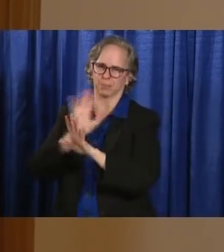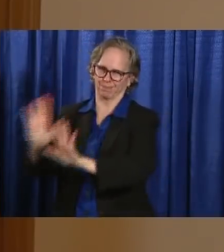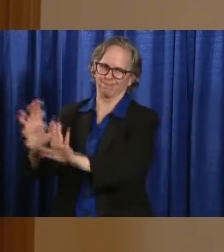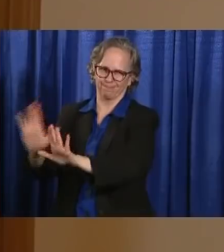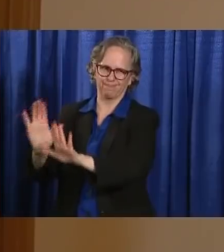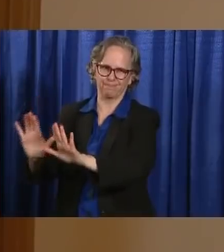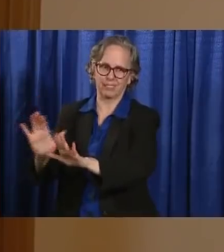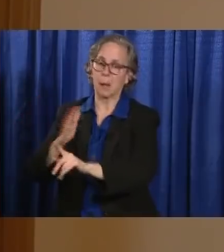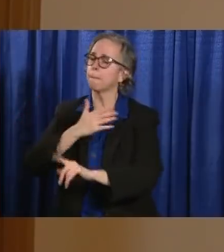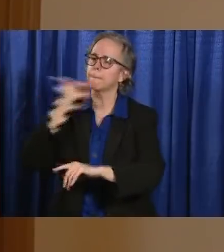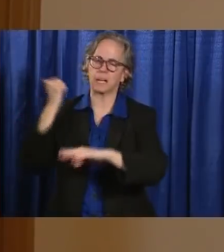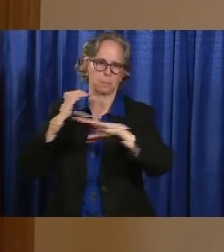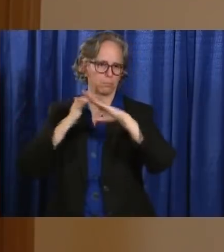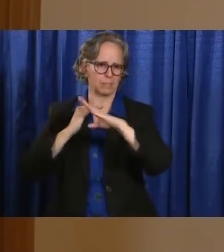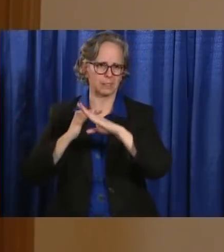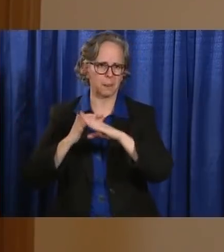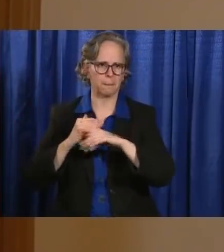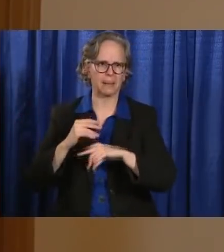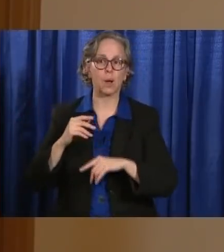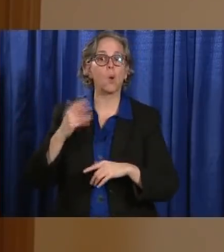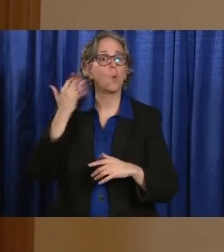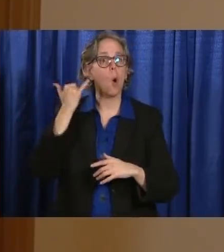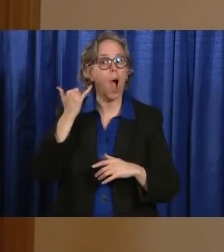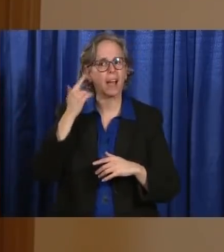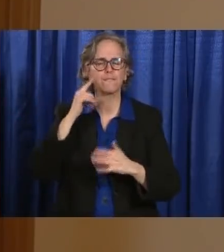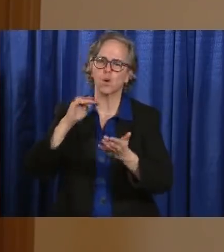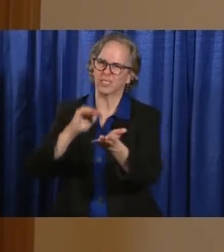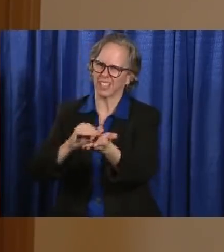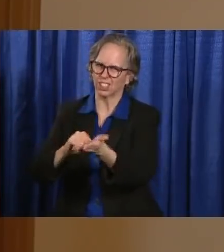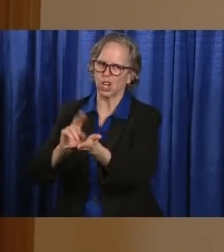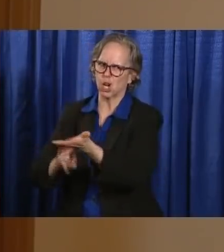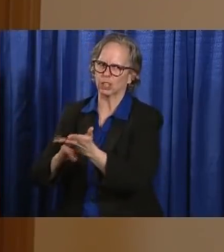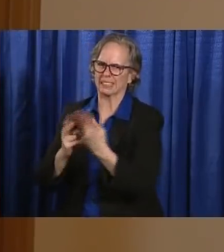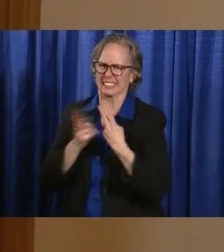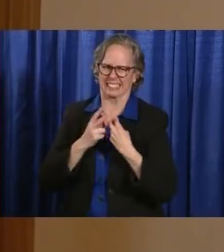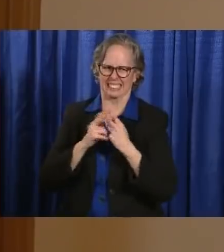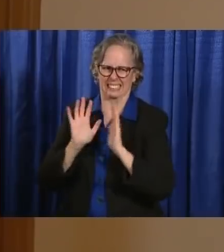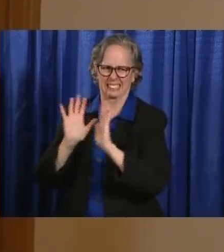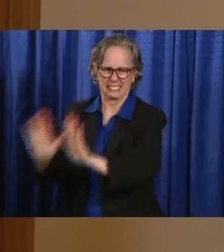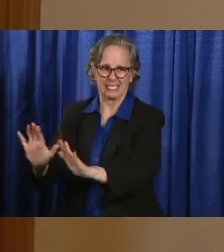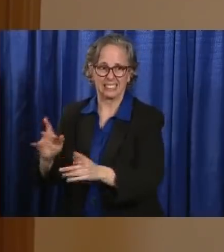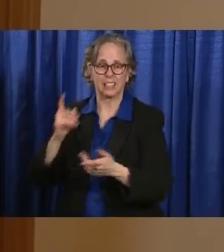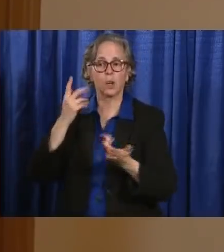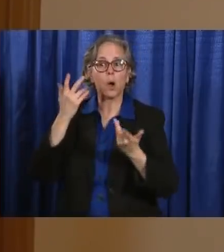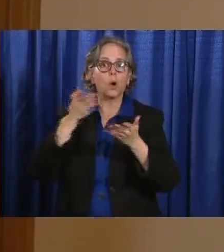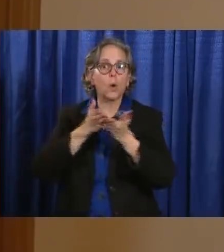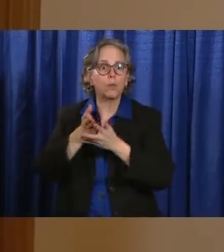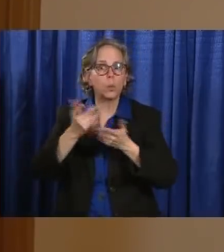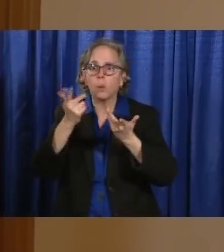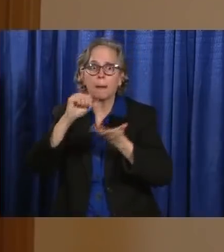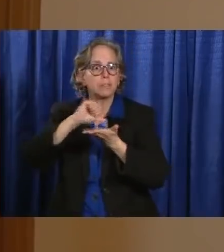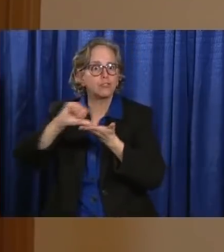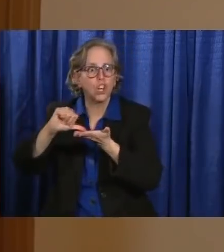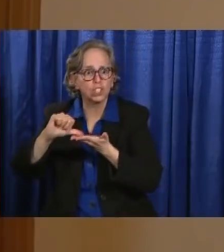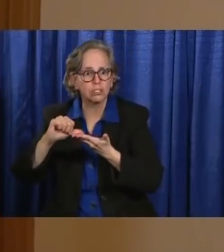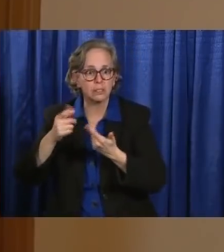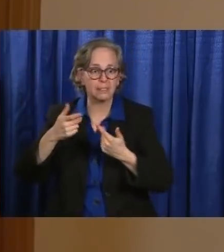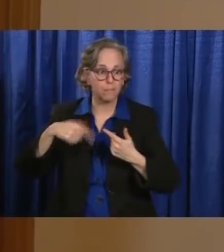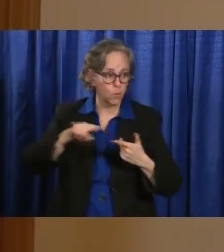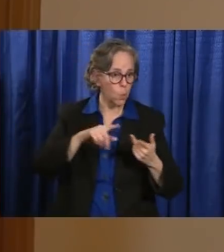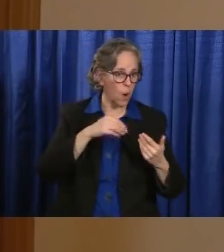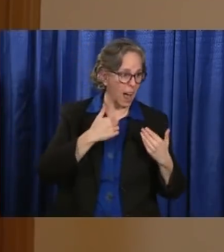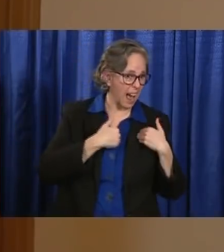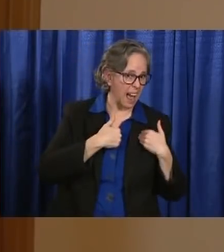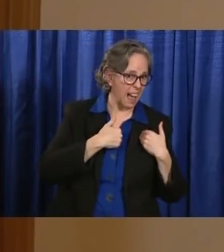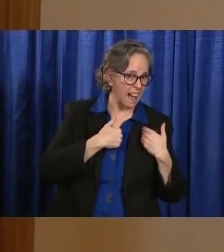And honestly, the surgical masks as well, the very simple rectangles that aren't fitted. If you have those, as I said, keep 1 or